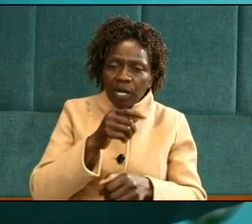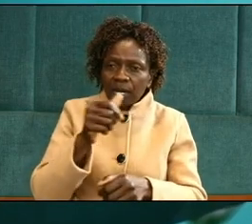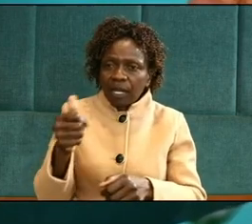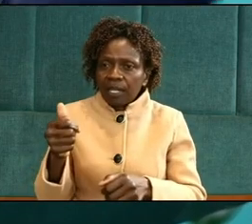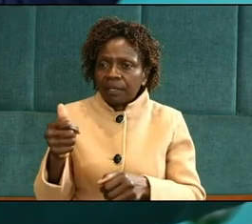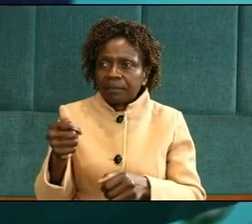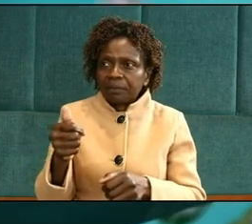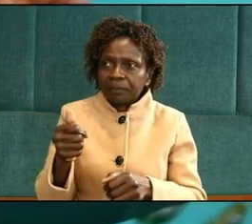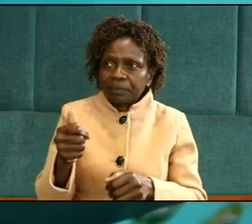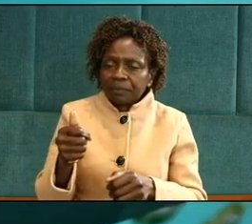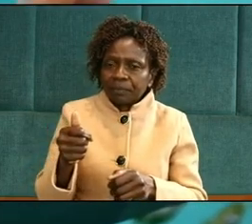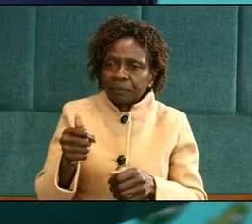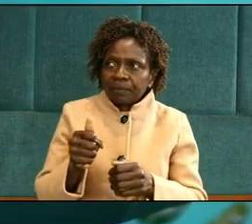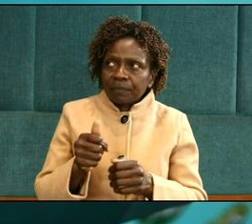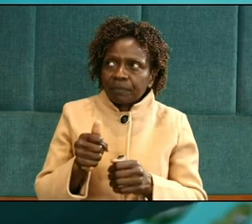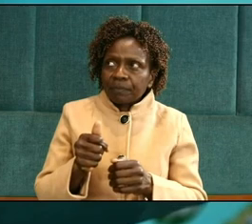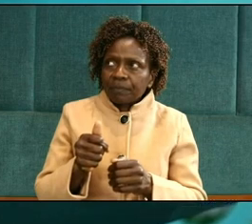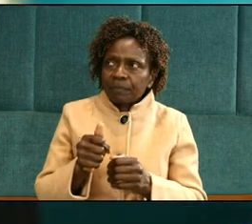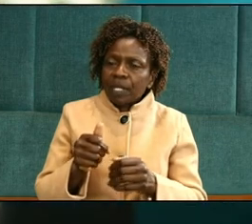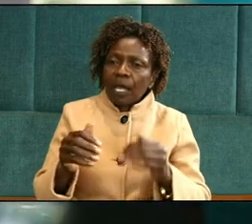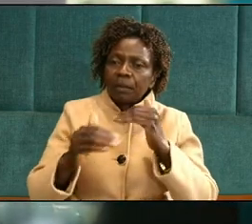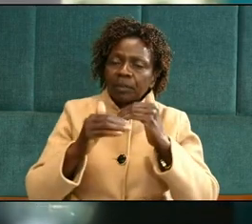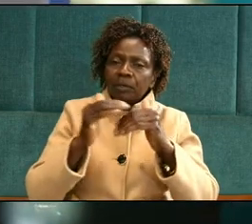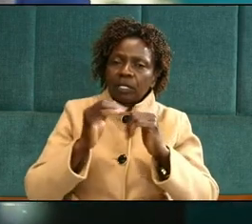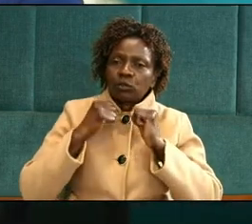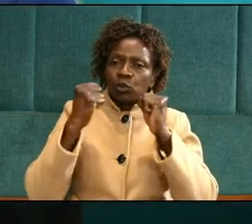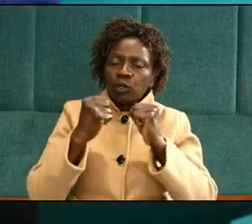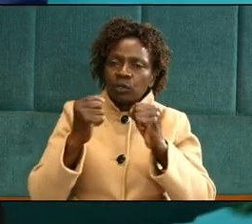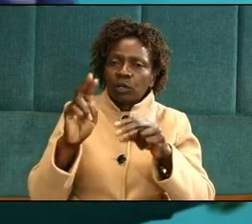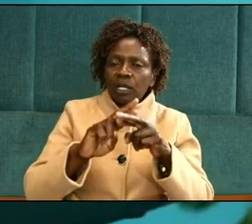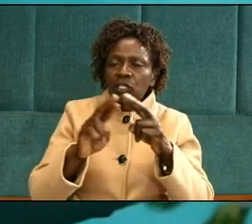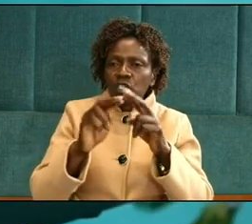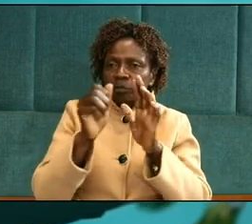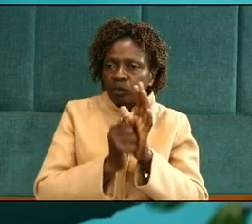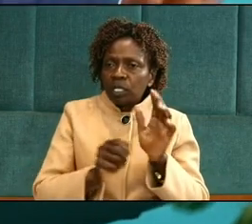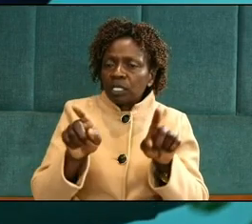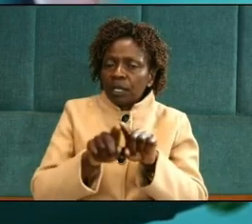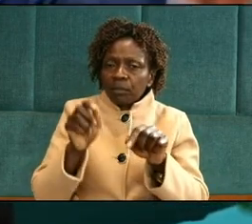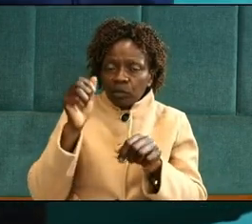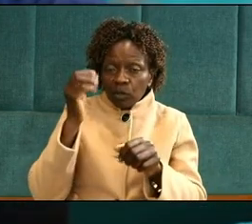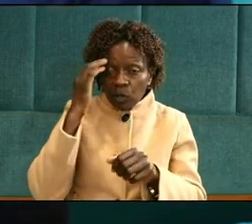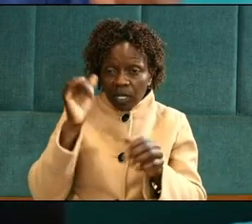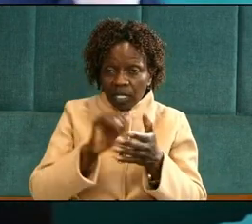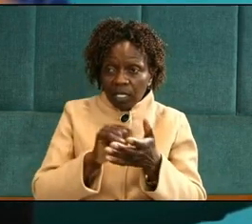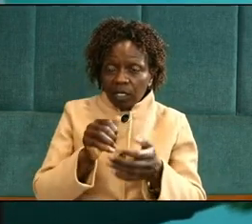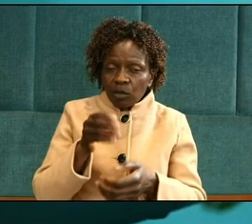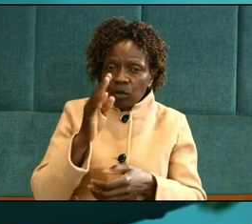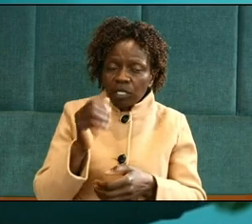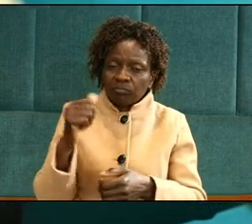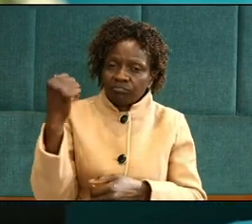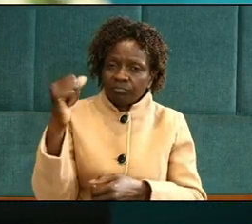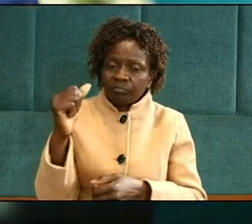go past our errings and build stronger relations. And also knowing that God is not yet